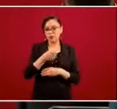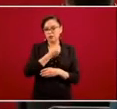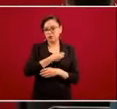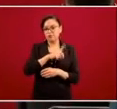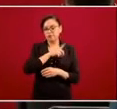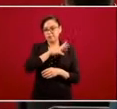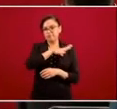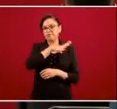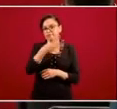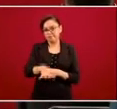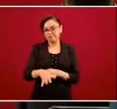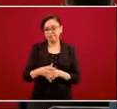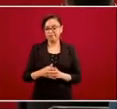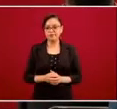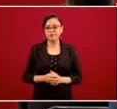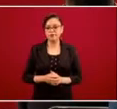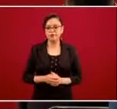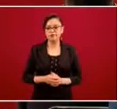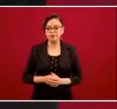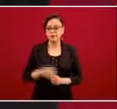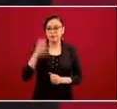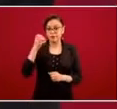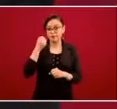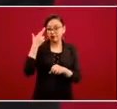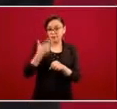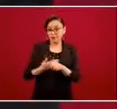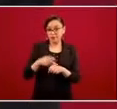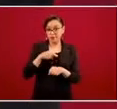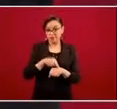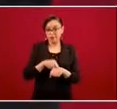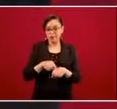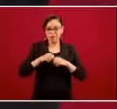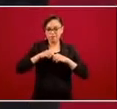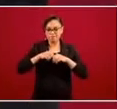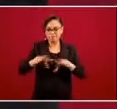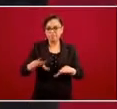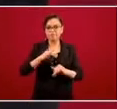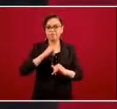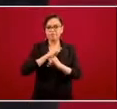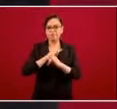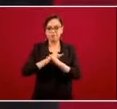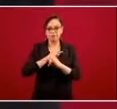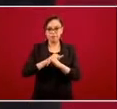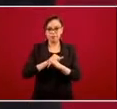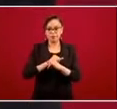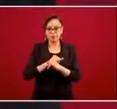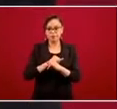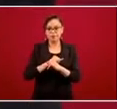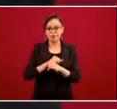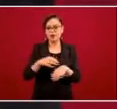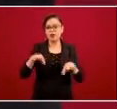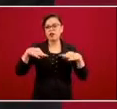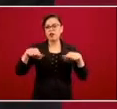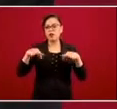of specific situations. And it has been approved by the General Health Council. Now,